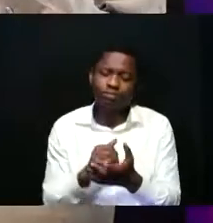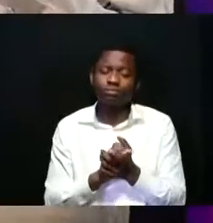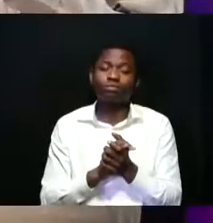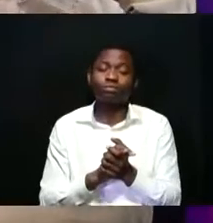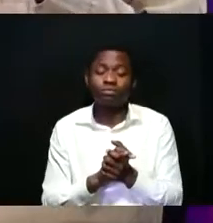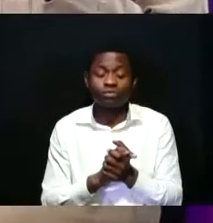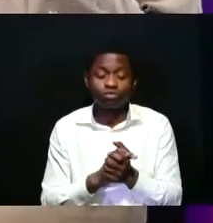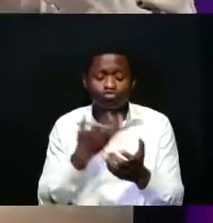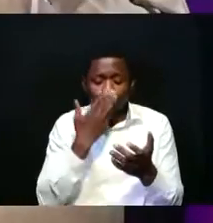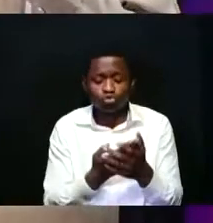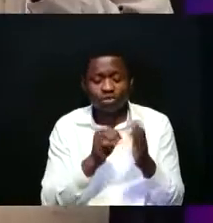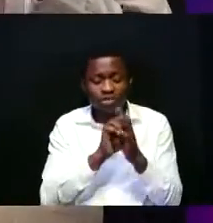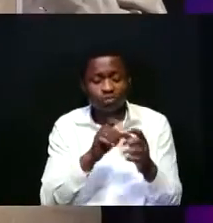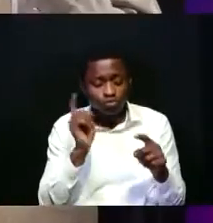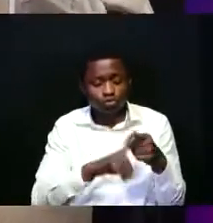Examples to our children.